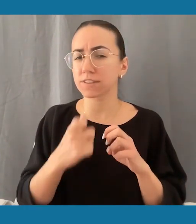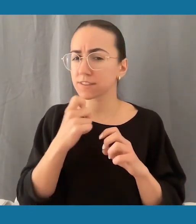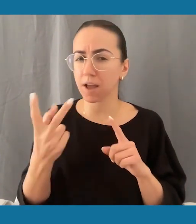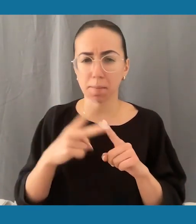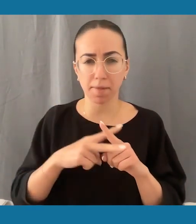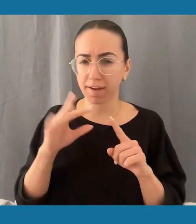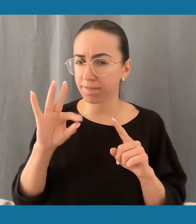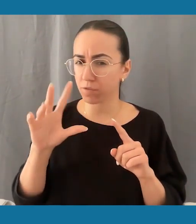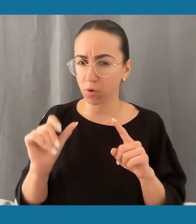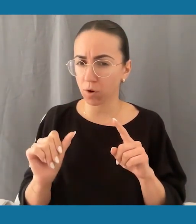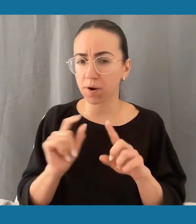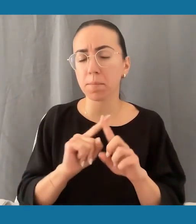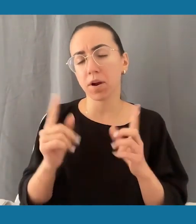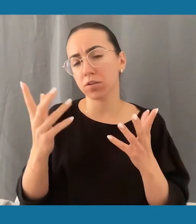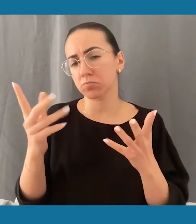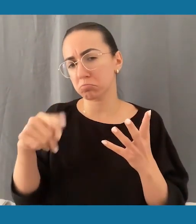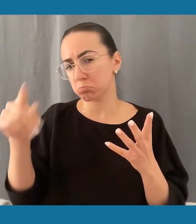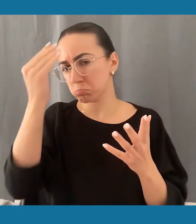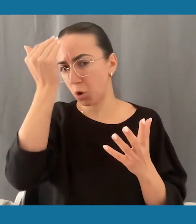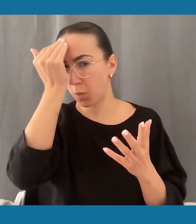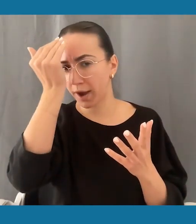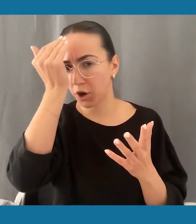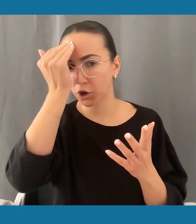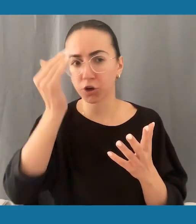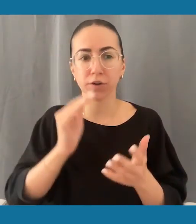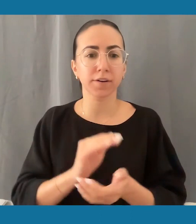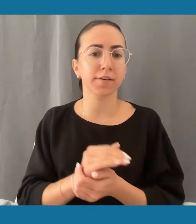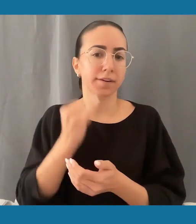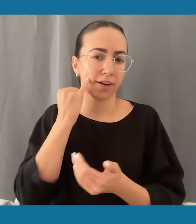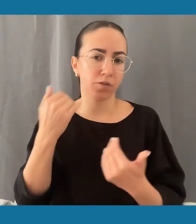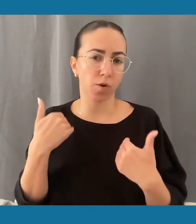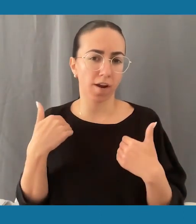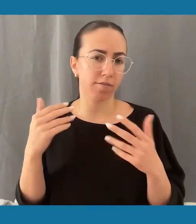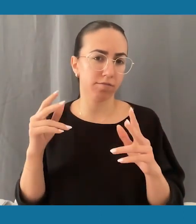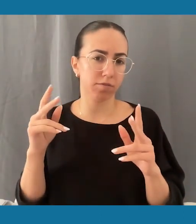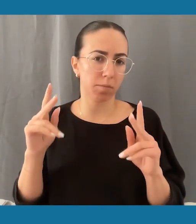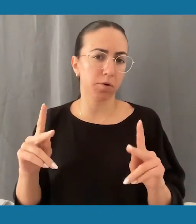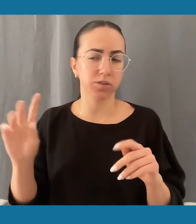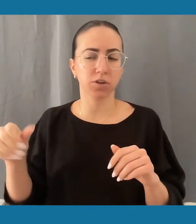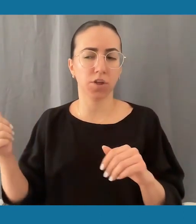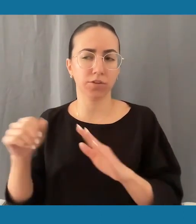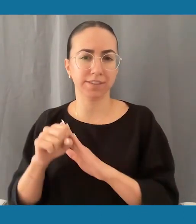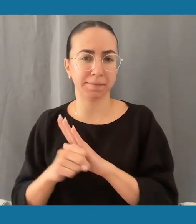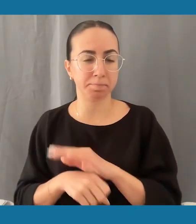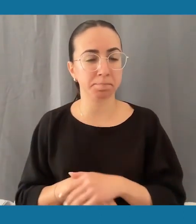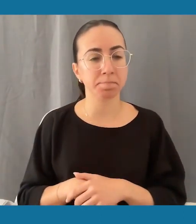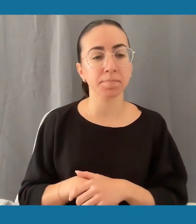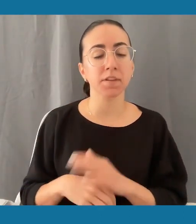Florida, but just to make you aware, in case you do have a disabled beneficiary in another state,